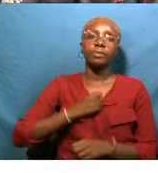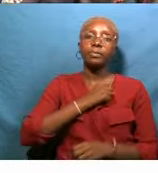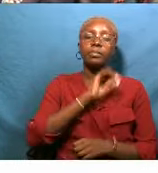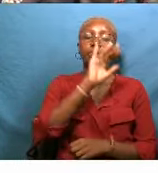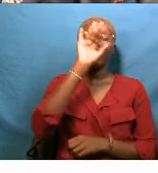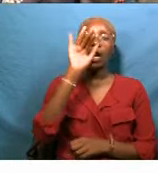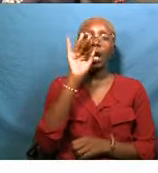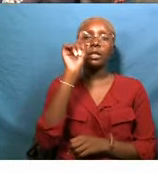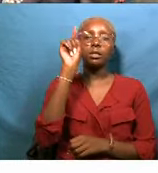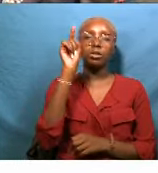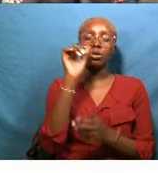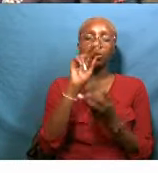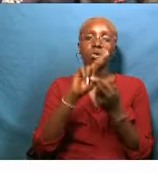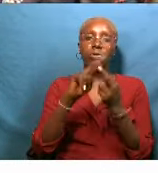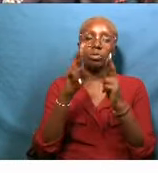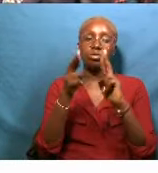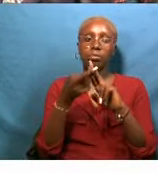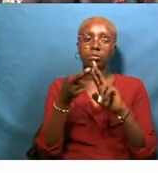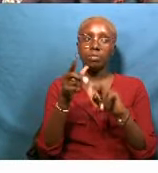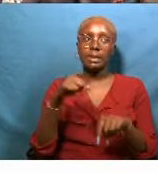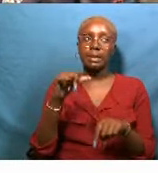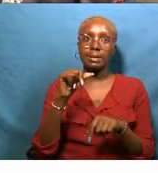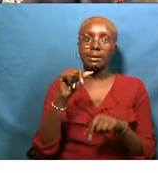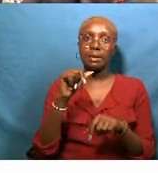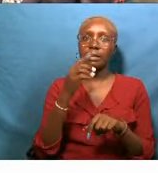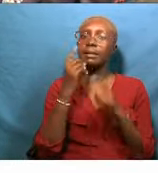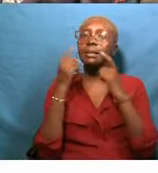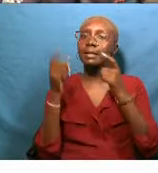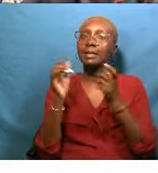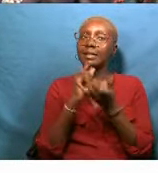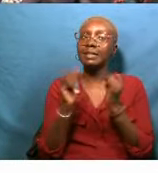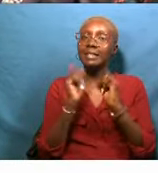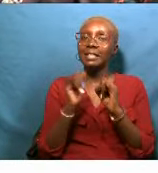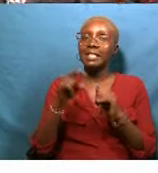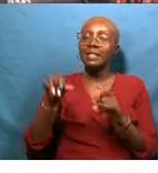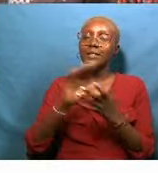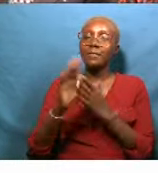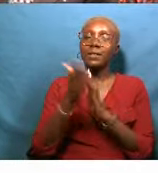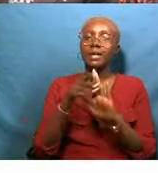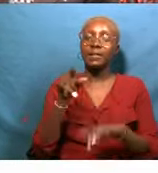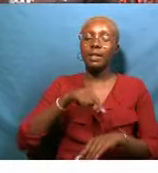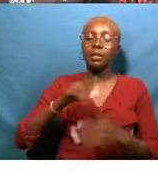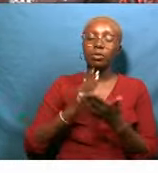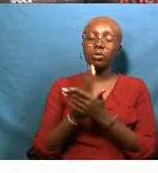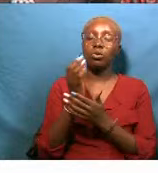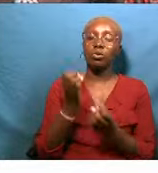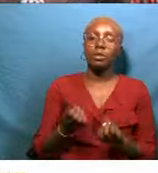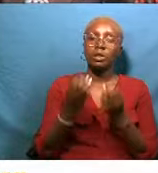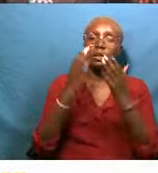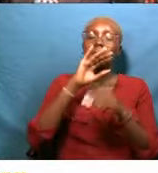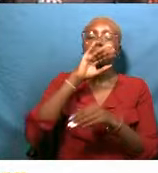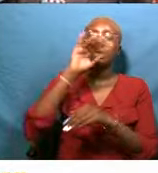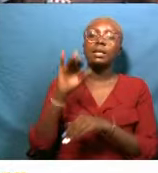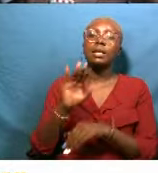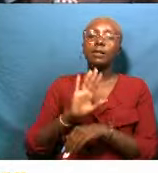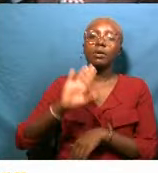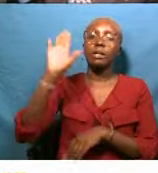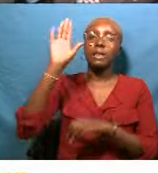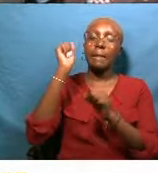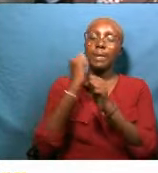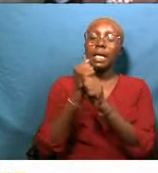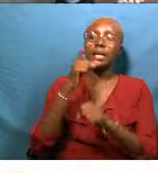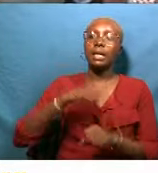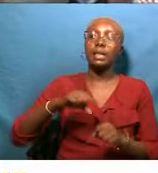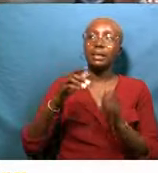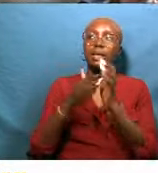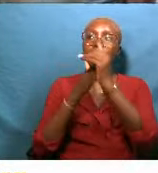sorry and heartily repent of our sins. Cleanse us and forgive us by the sacrifice of your Son. Make us and